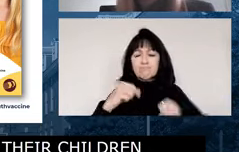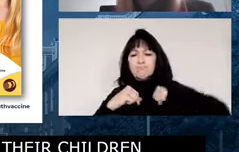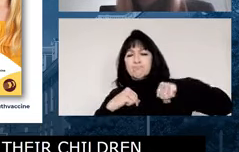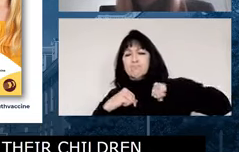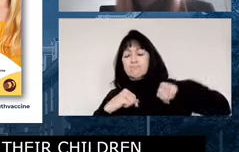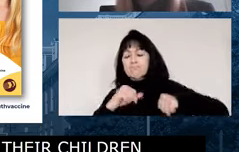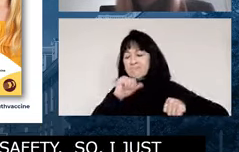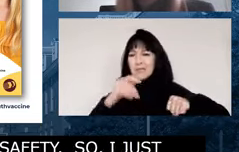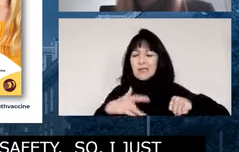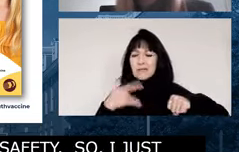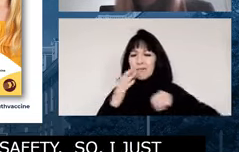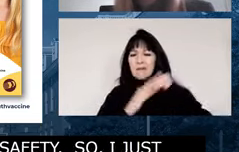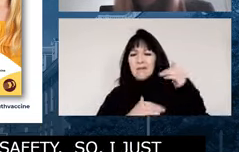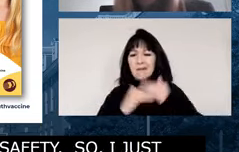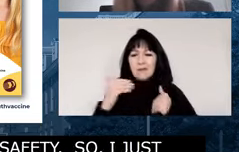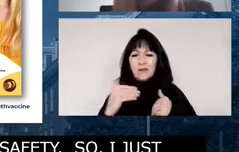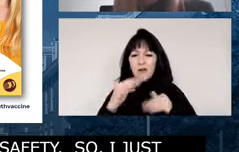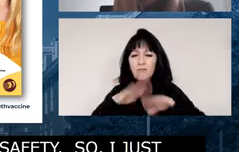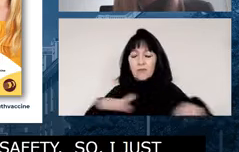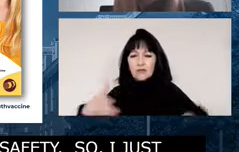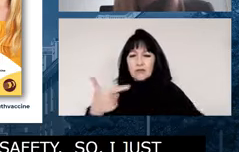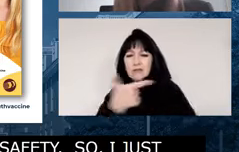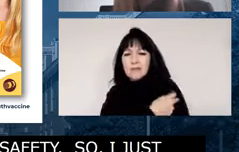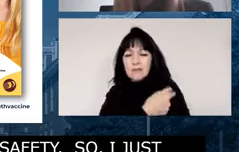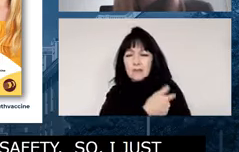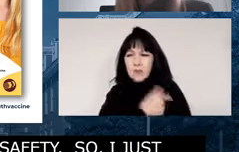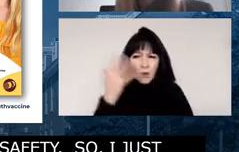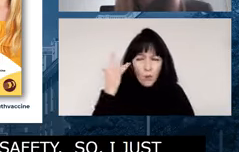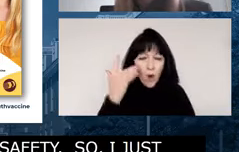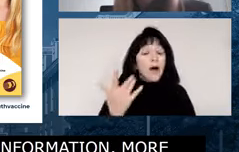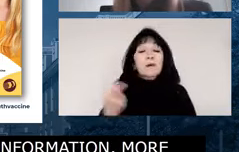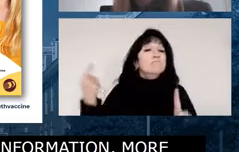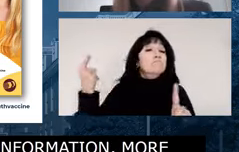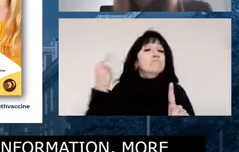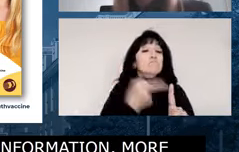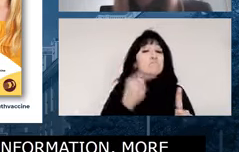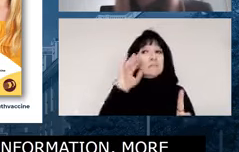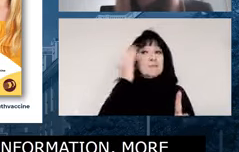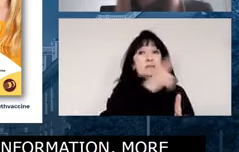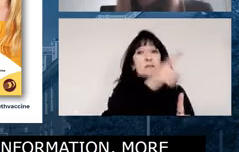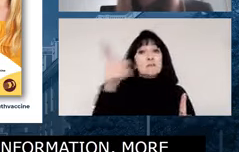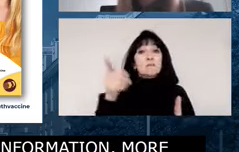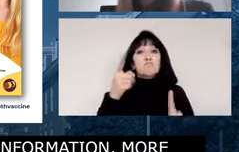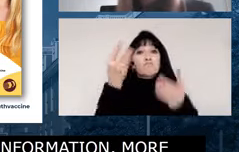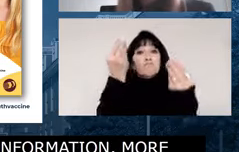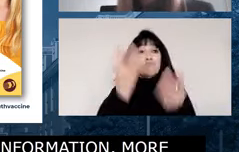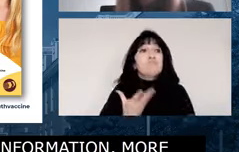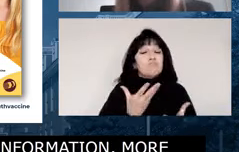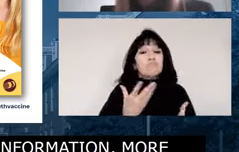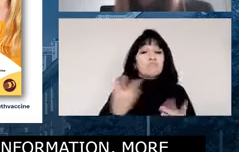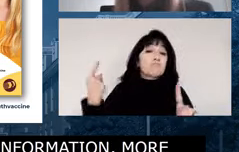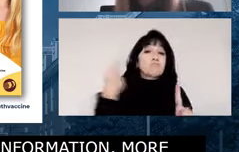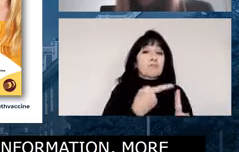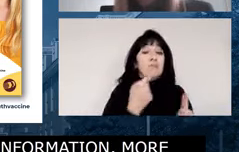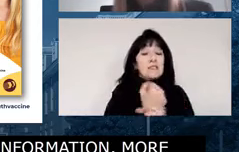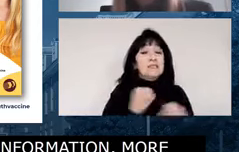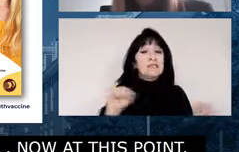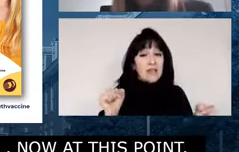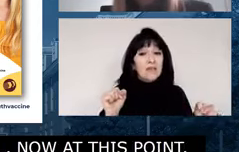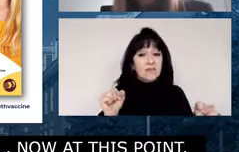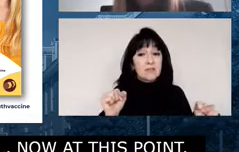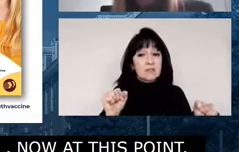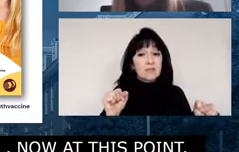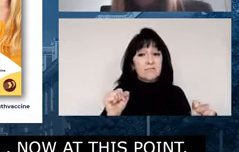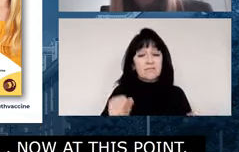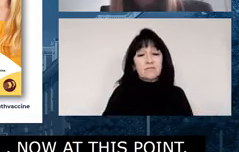more recent information. First of all, now at this point, more than 20 million children between the ages of